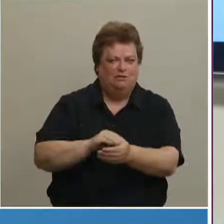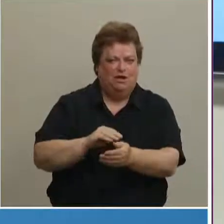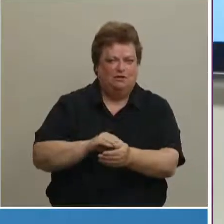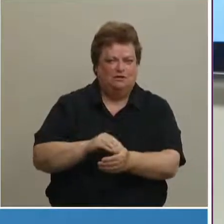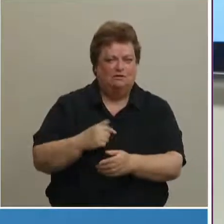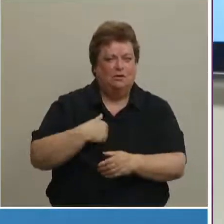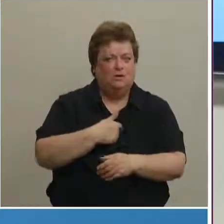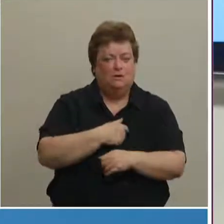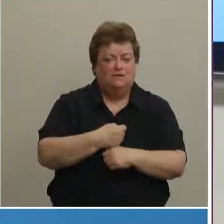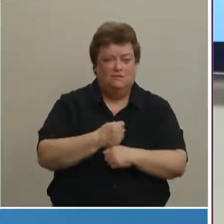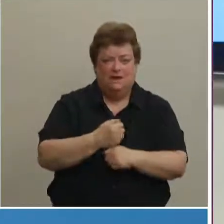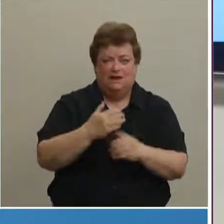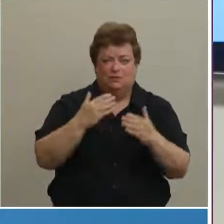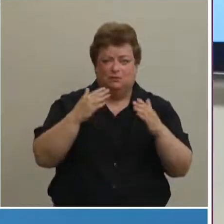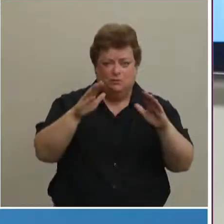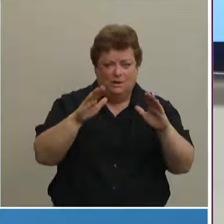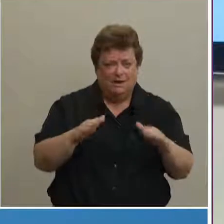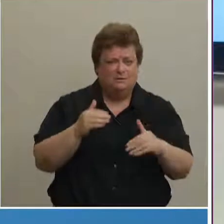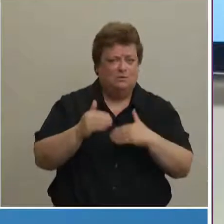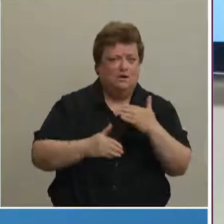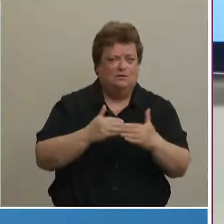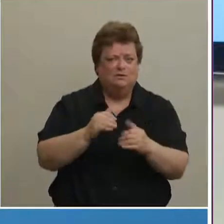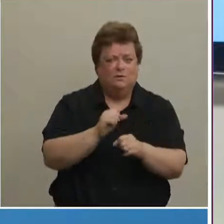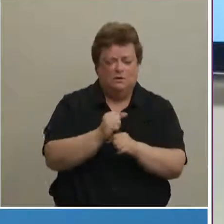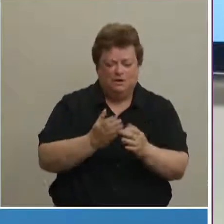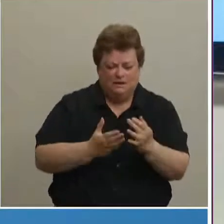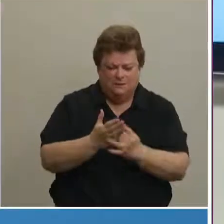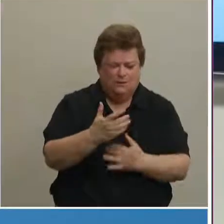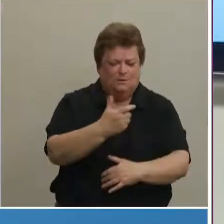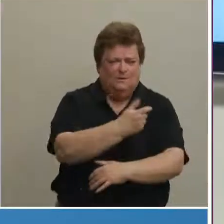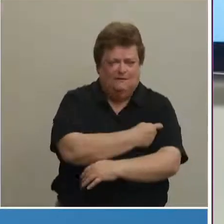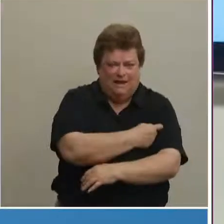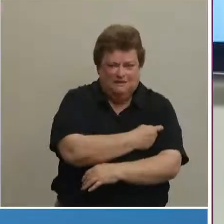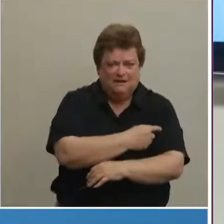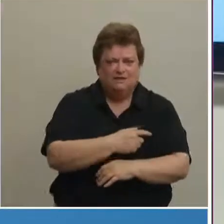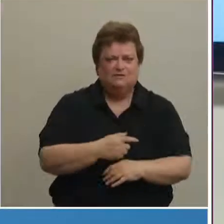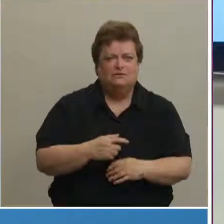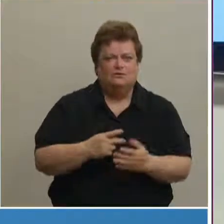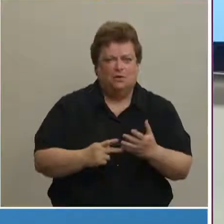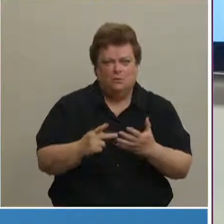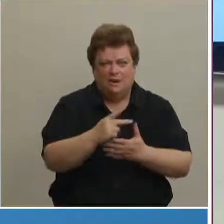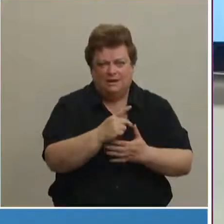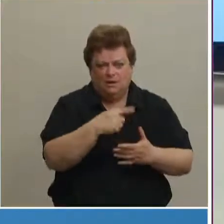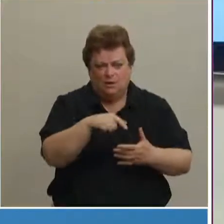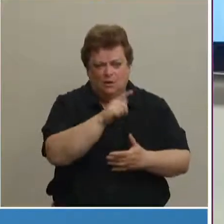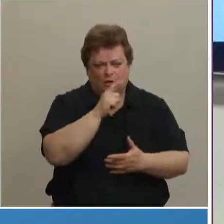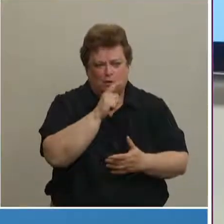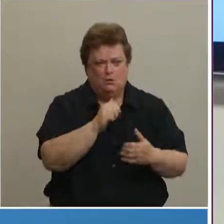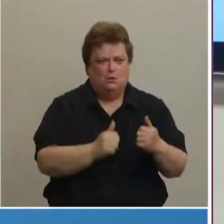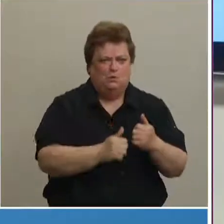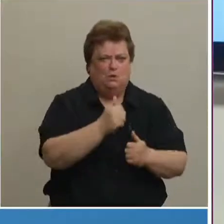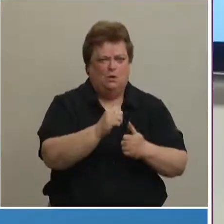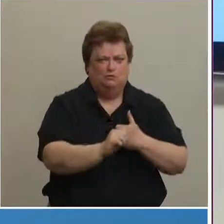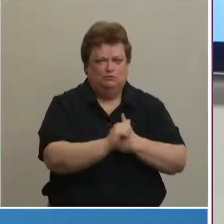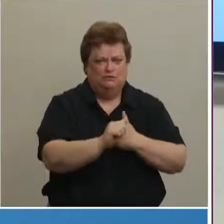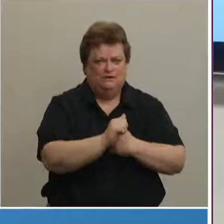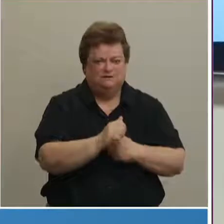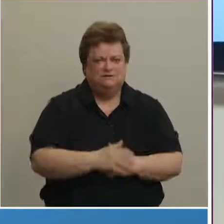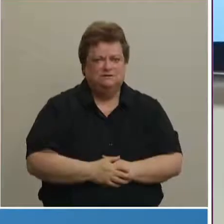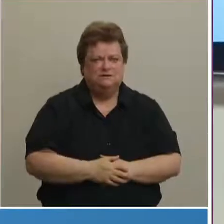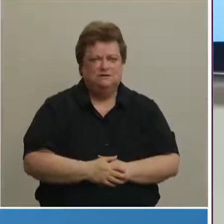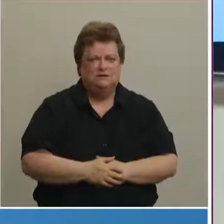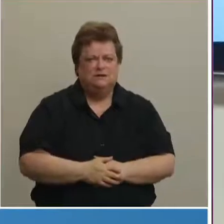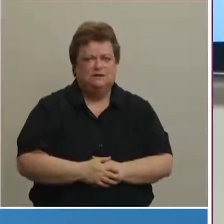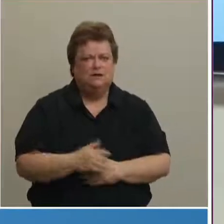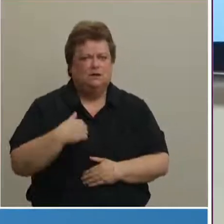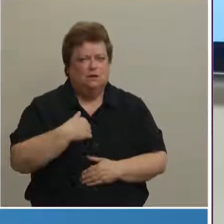great progress working through our vaccination phases, prioritizing those who are most at risk. As I mentioned, this week